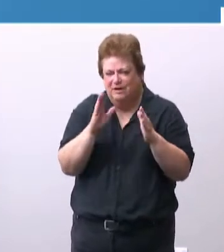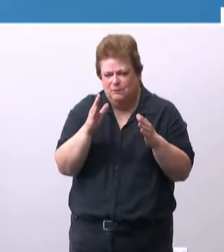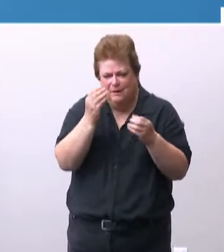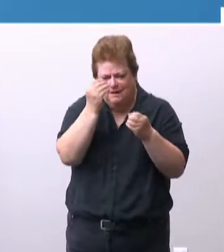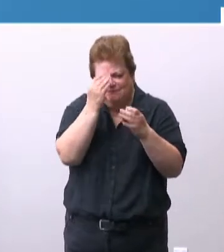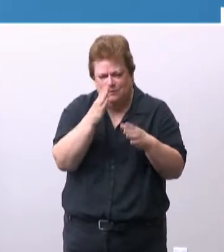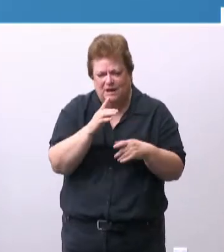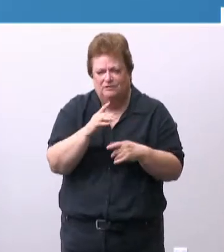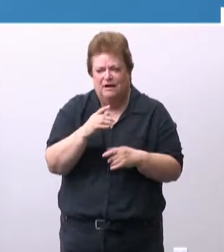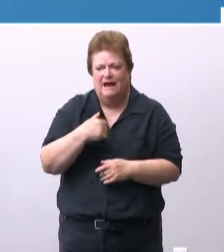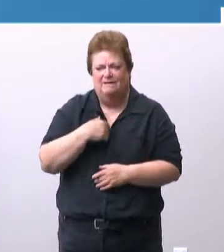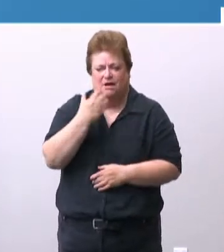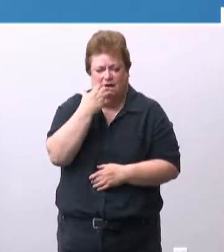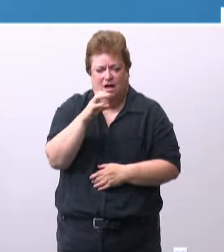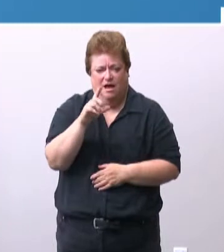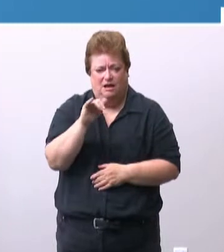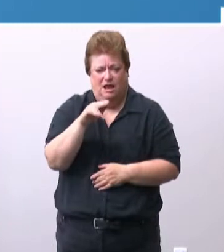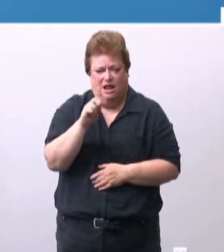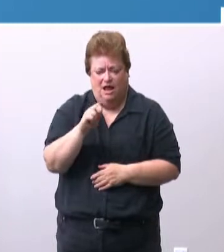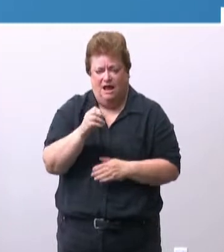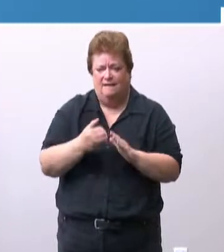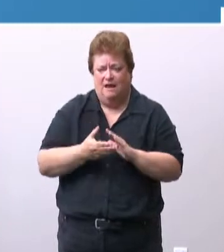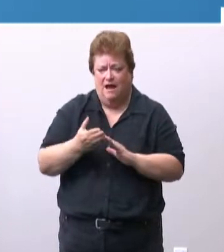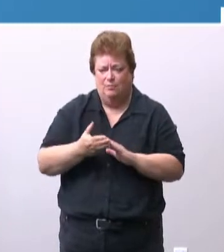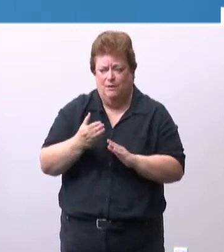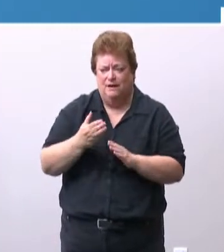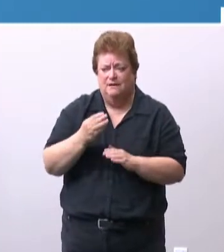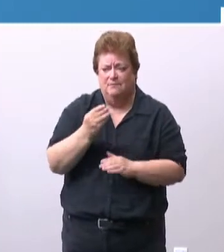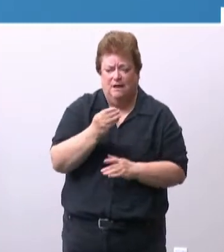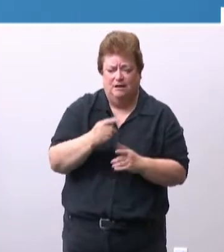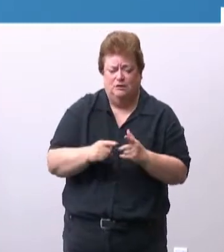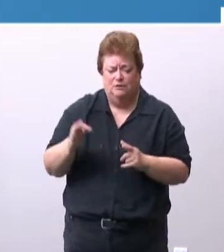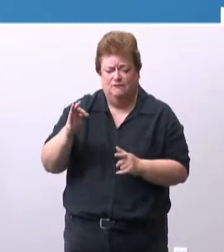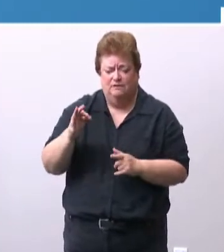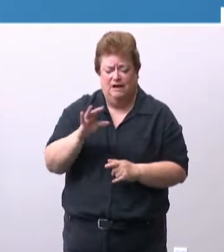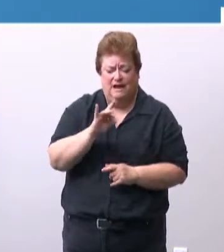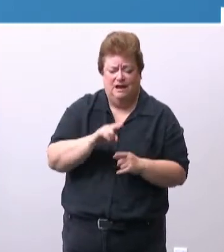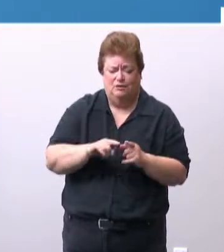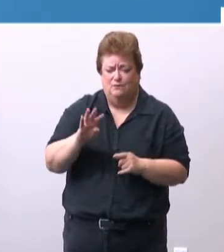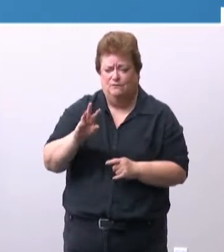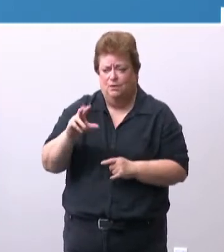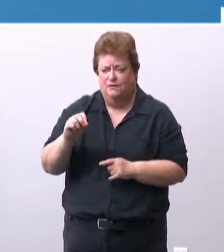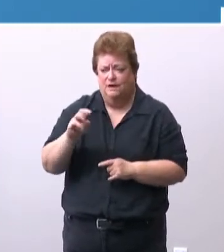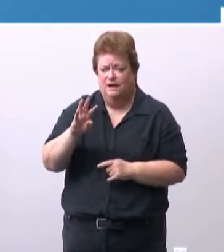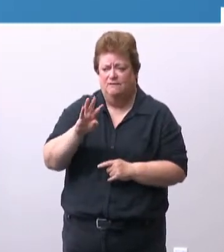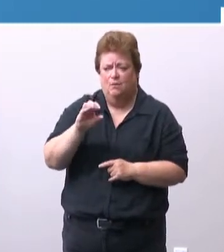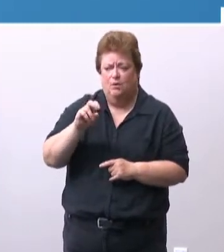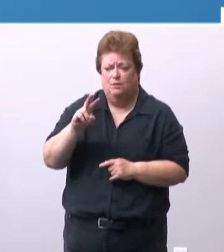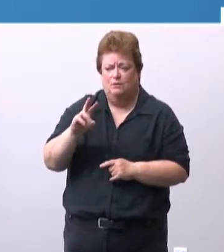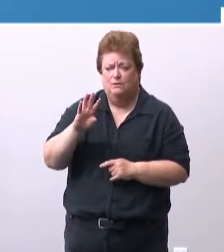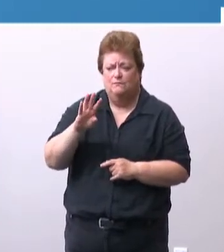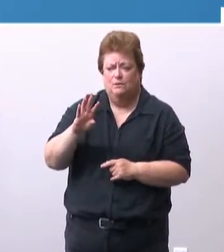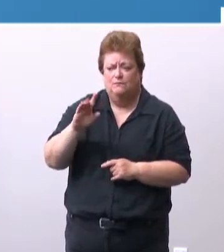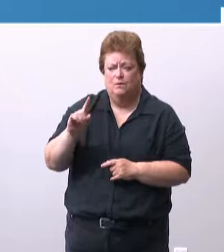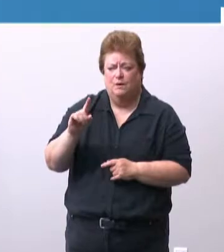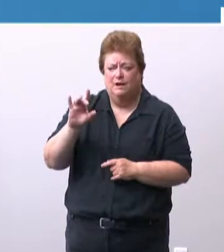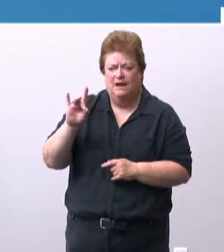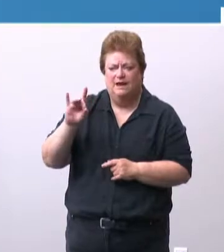resources, the hotline is operational Monday through Friday from 8 to 4:30 at